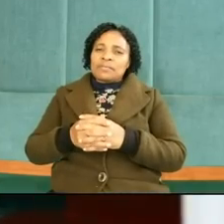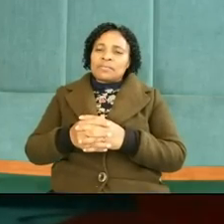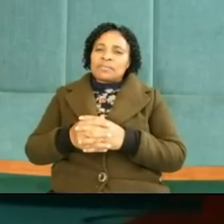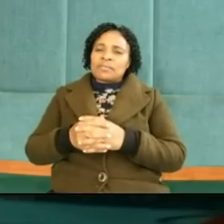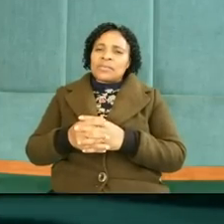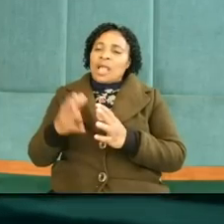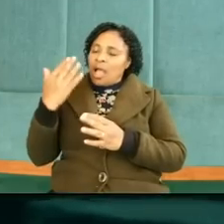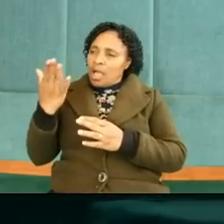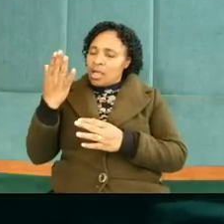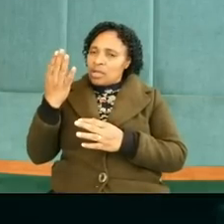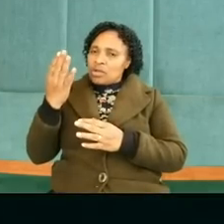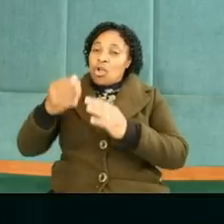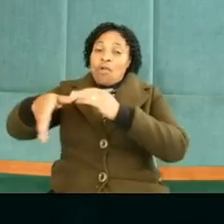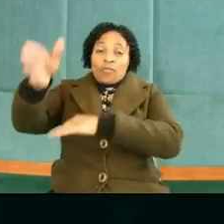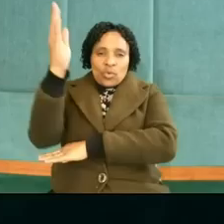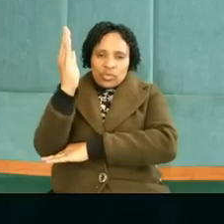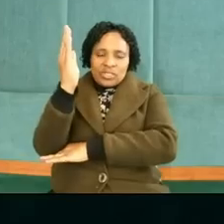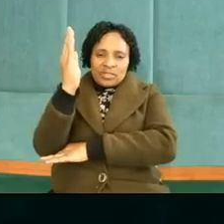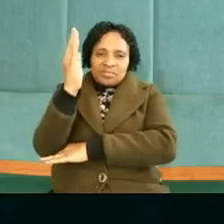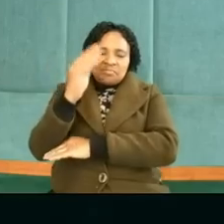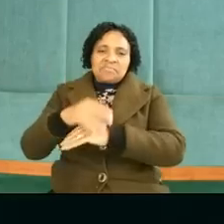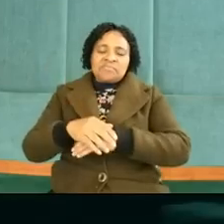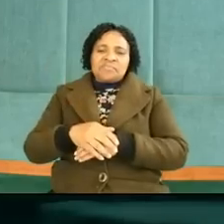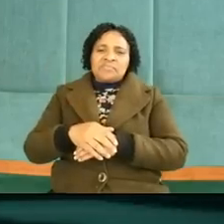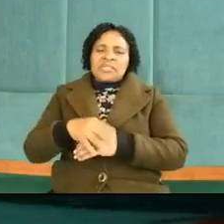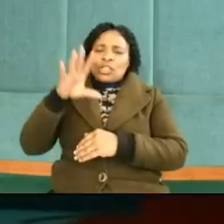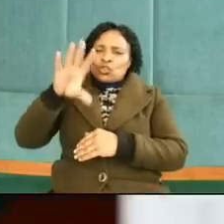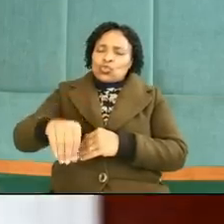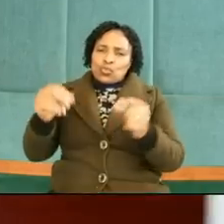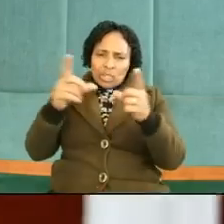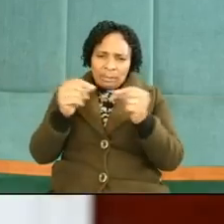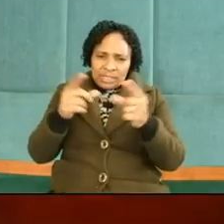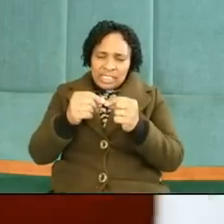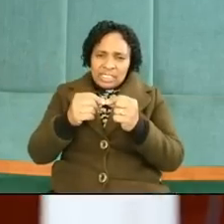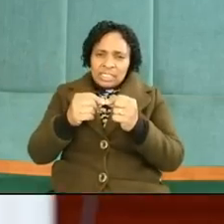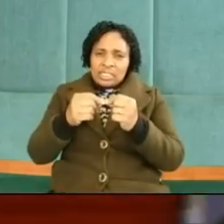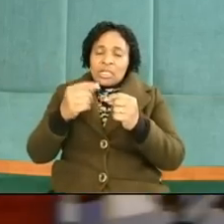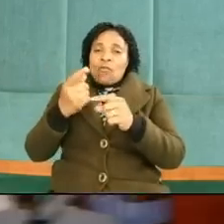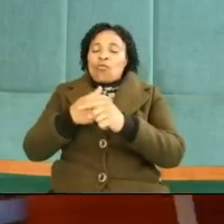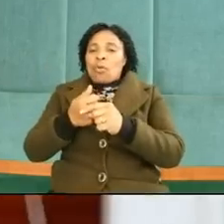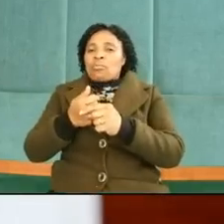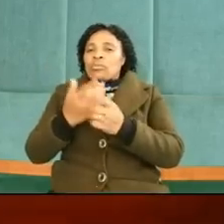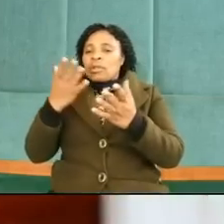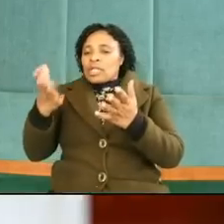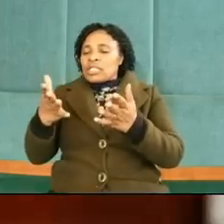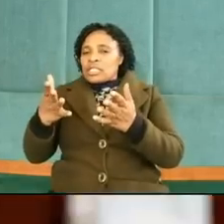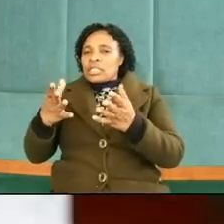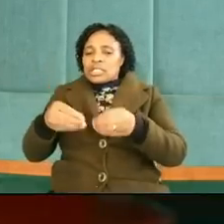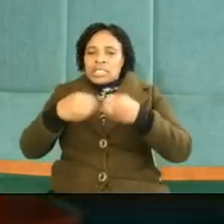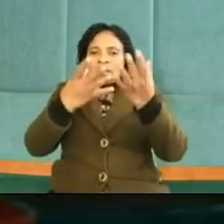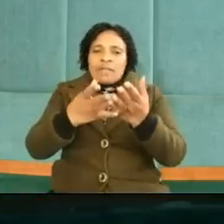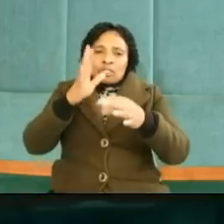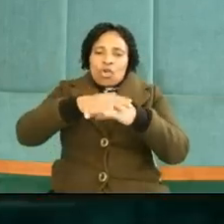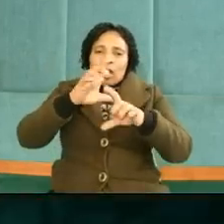It's the hand of God took the message from the four worlds, place it online.